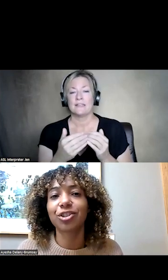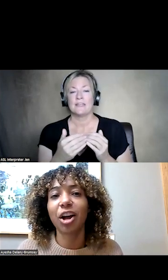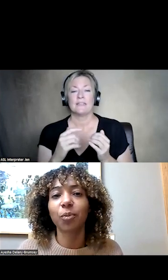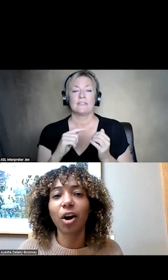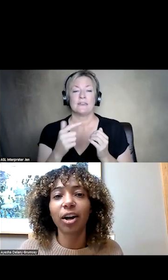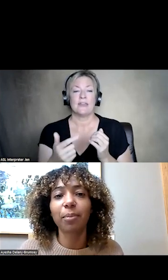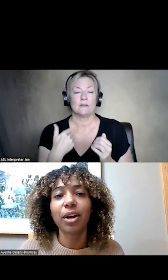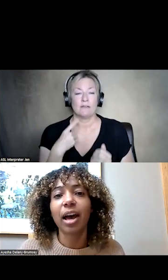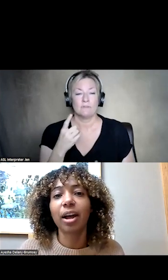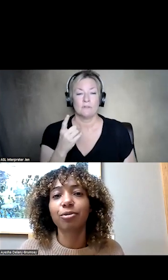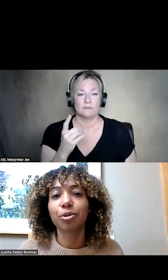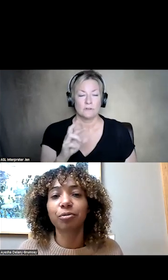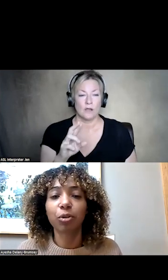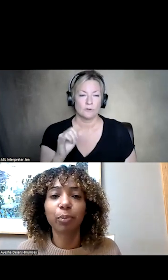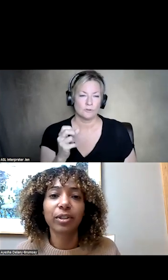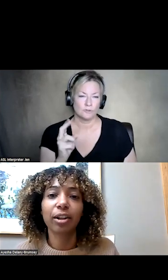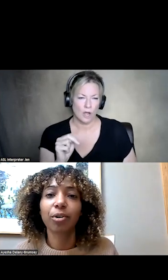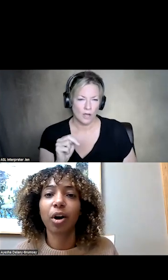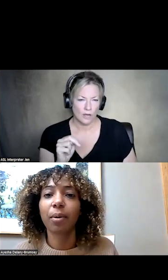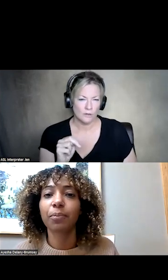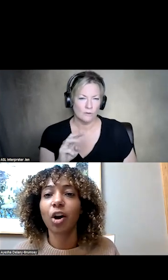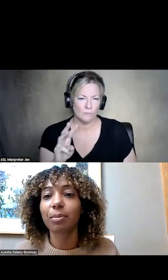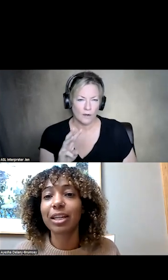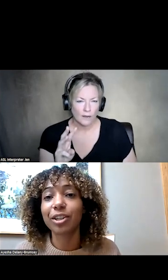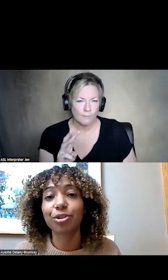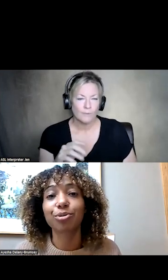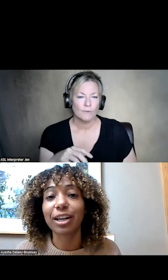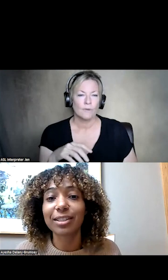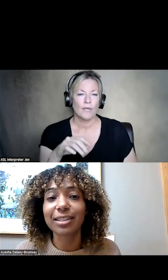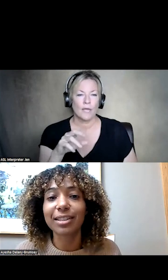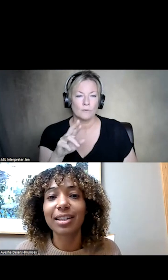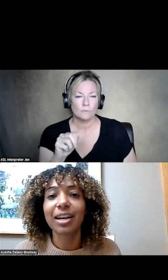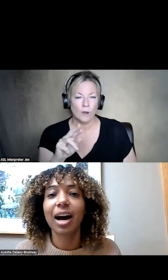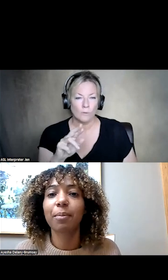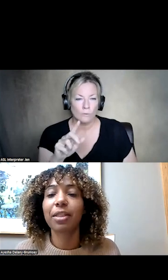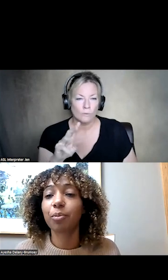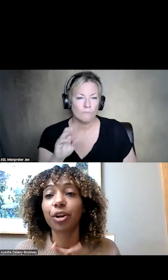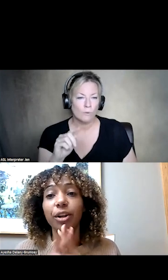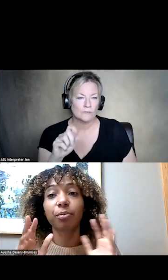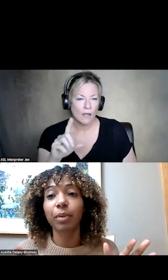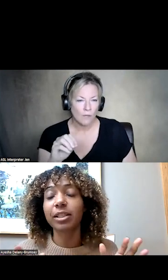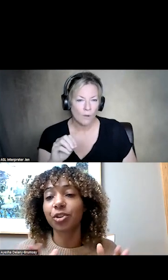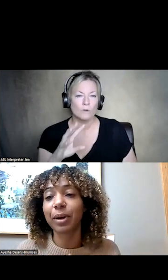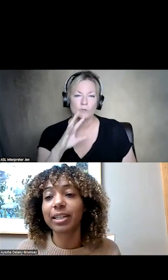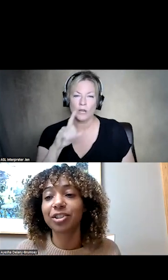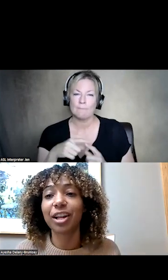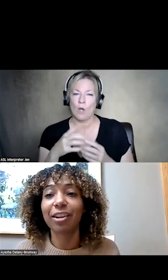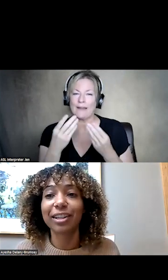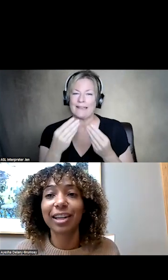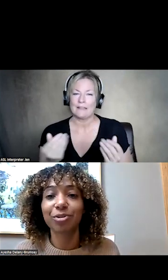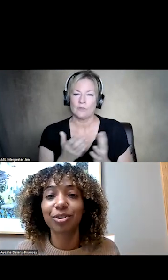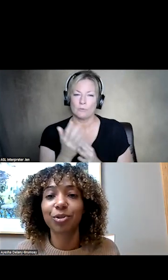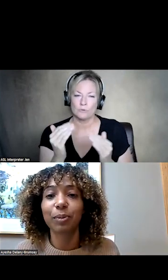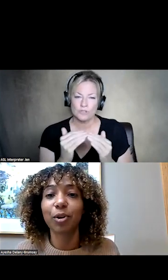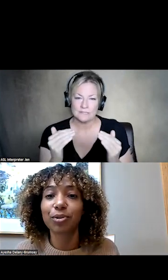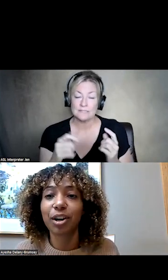have Dr. John Walkup and Raul Botello talking about healing through justice. And then we're gonna make sure to pay attention to the